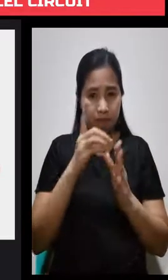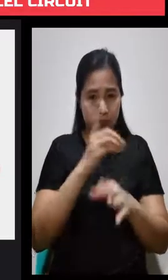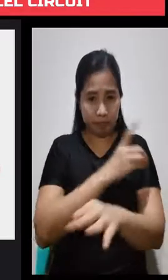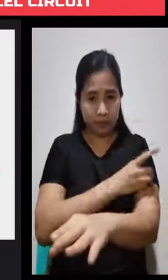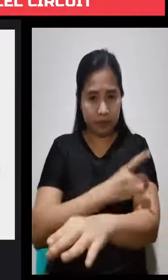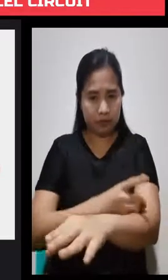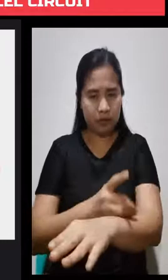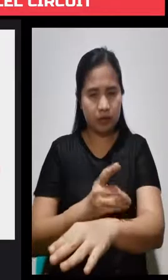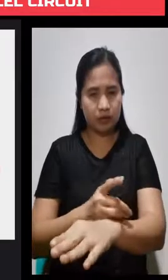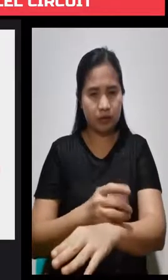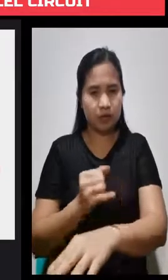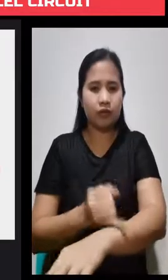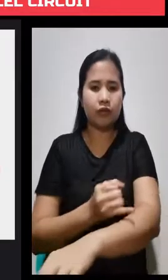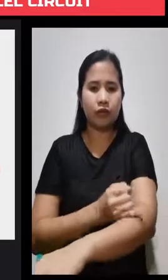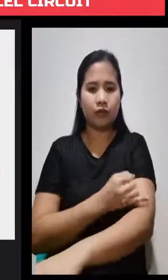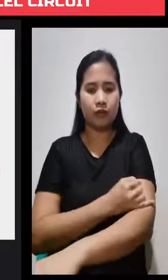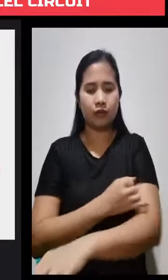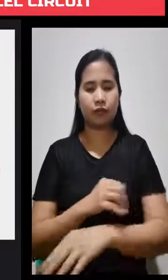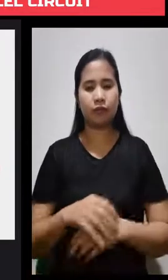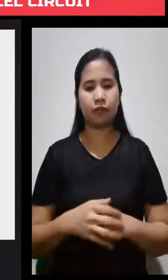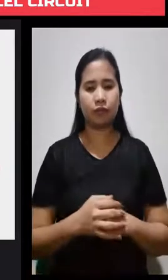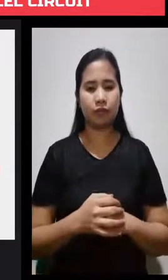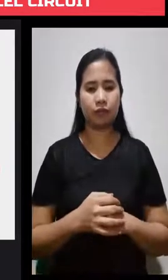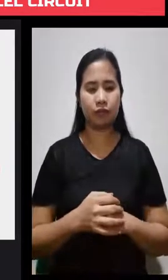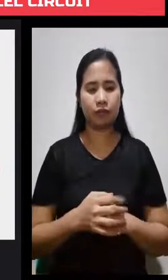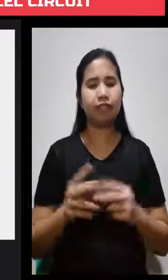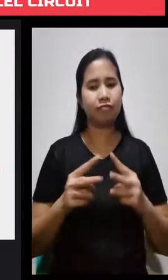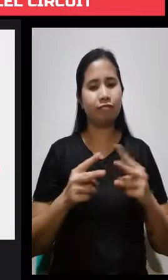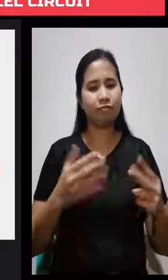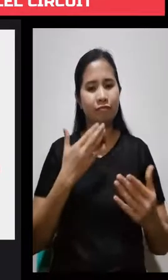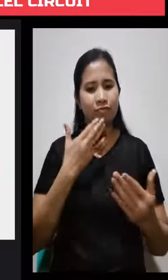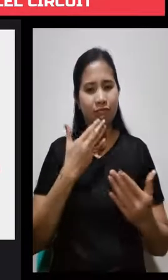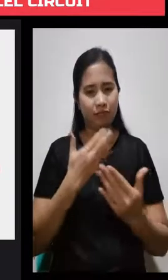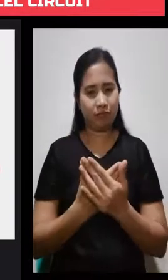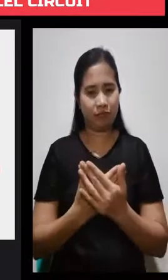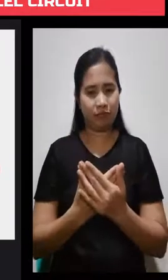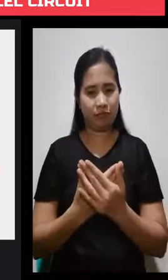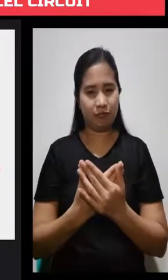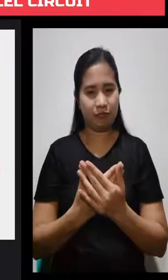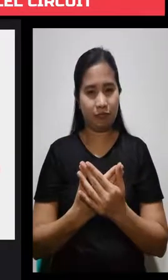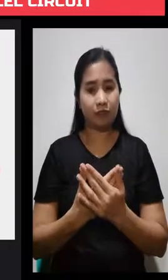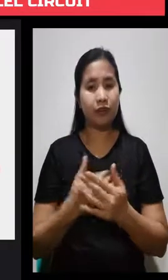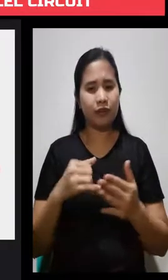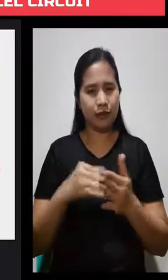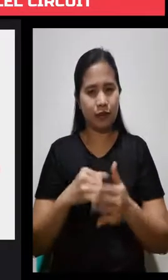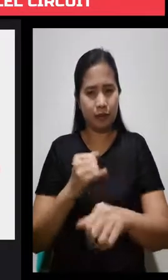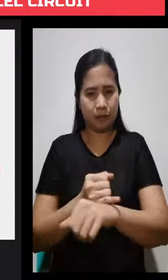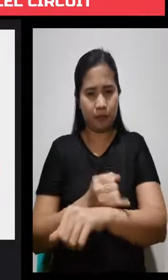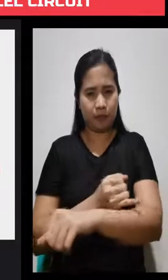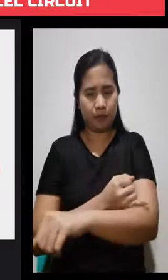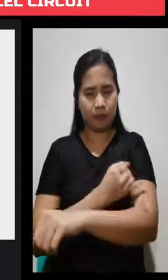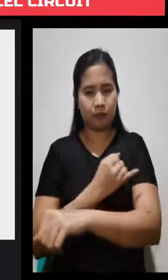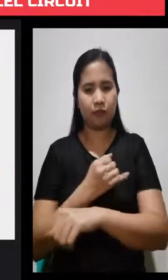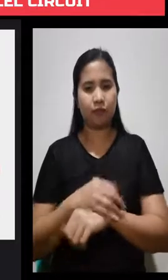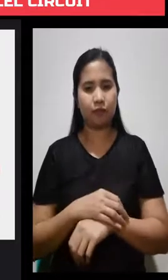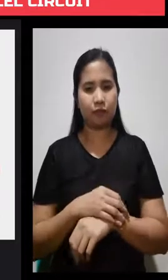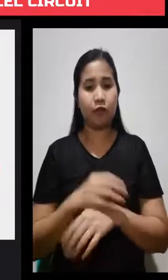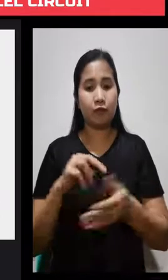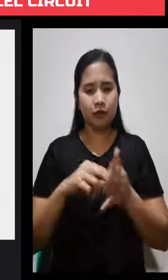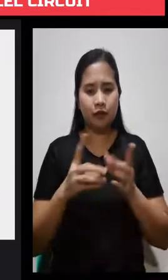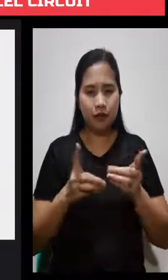Very good! It increases. It is direct proportional. Number 3.